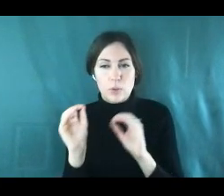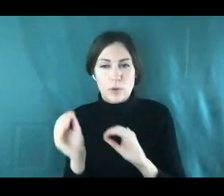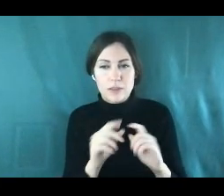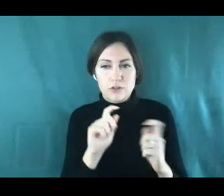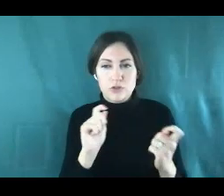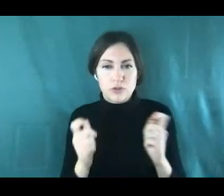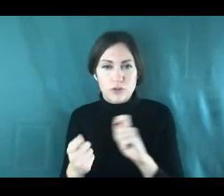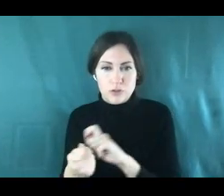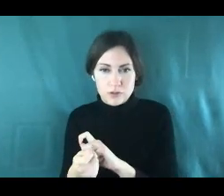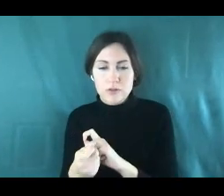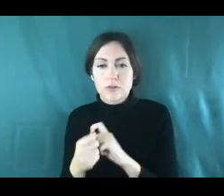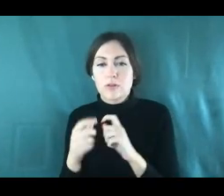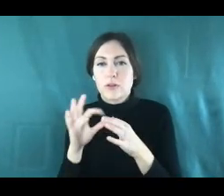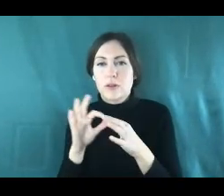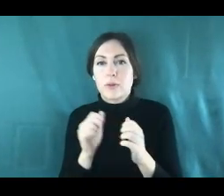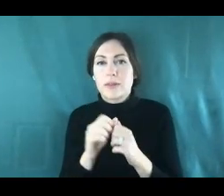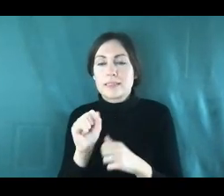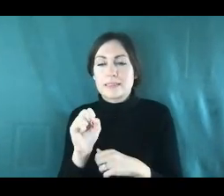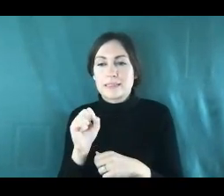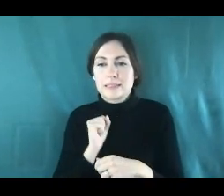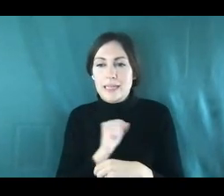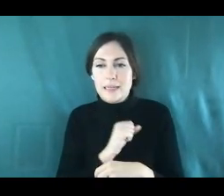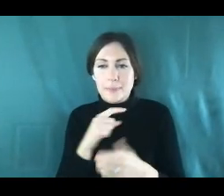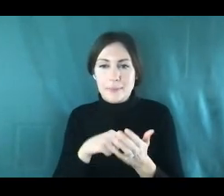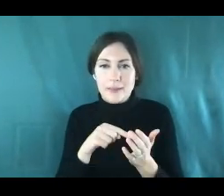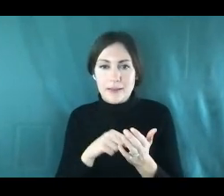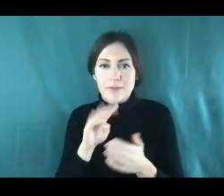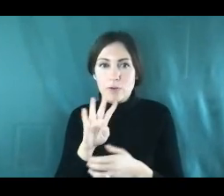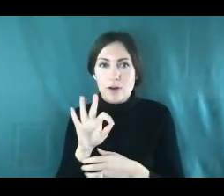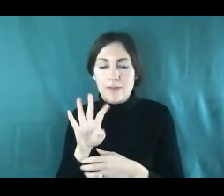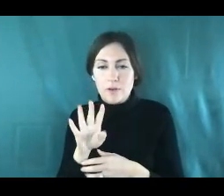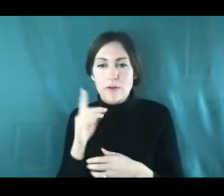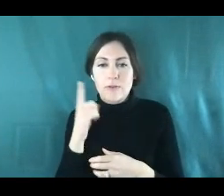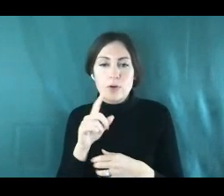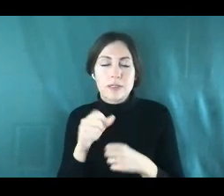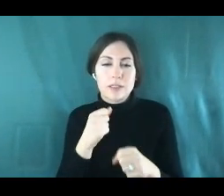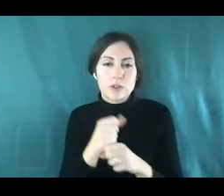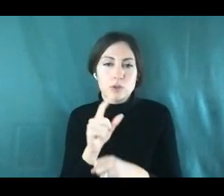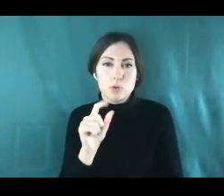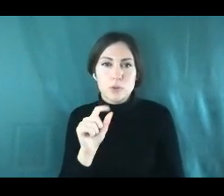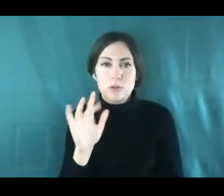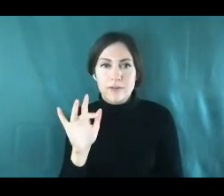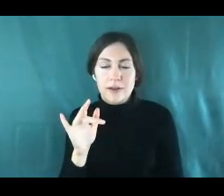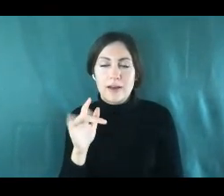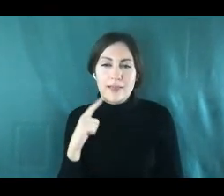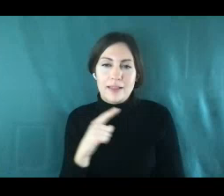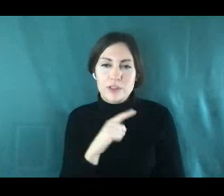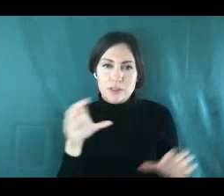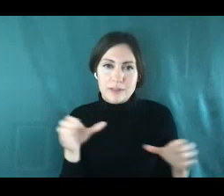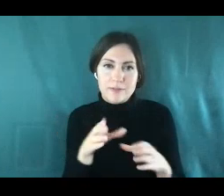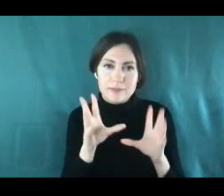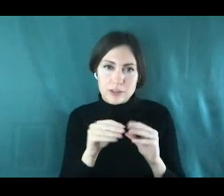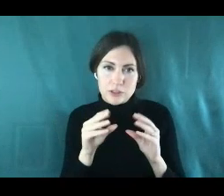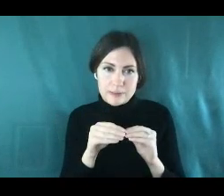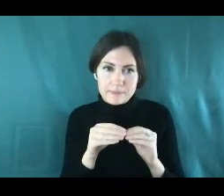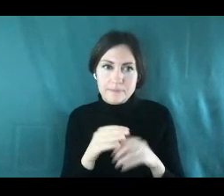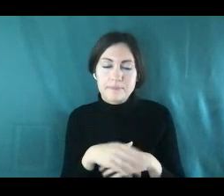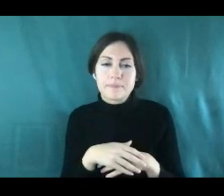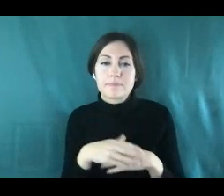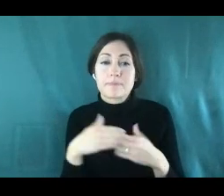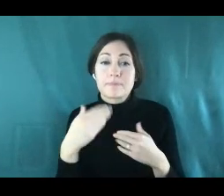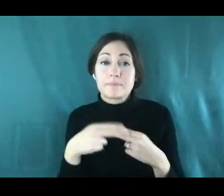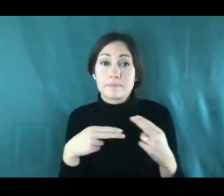Bill 494 through our 2025 legislative session. We'll go to the next slide, please. All right, so